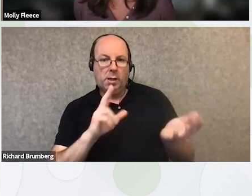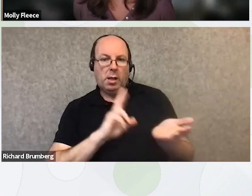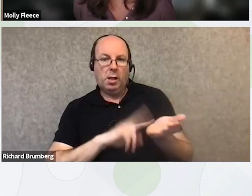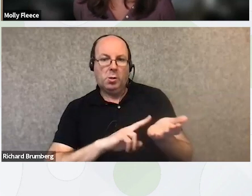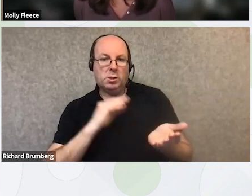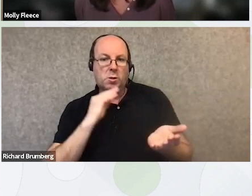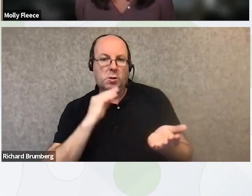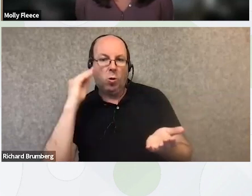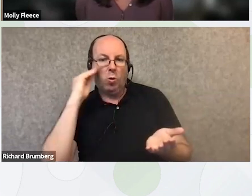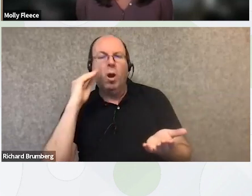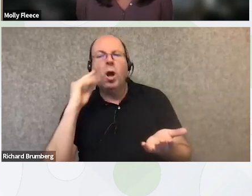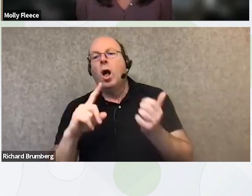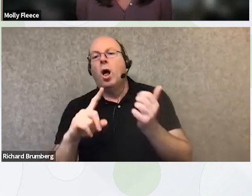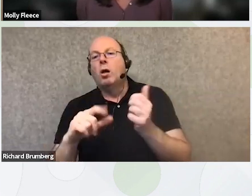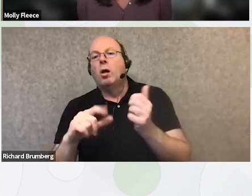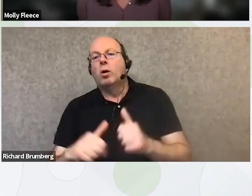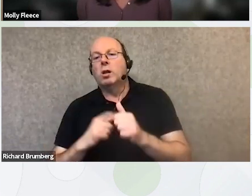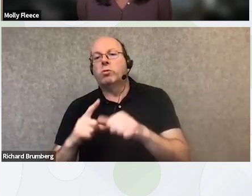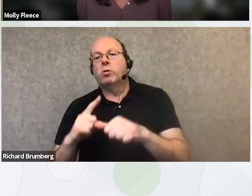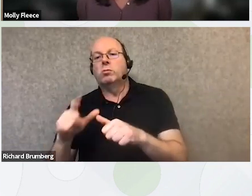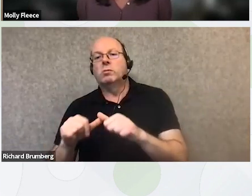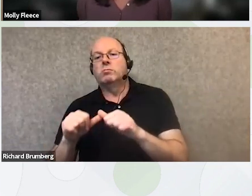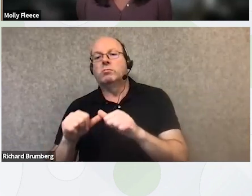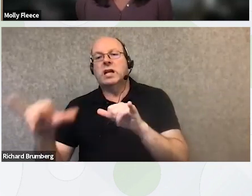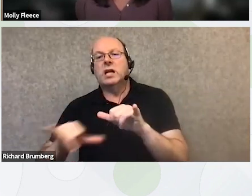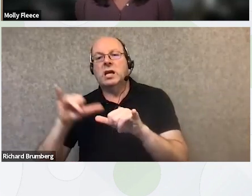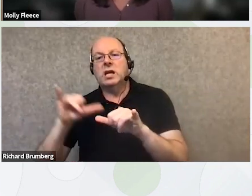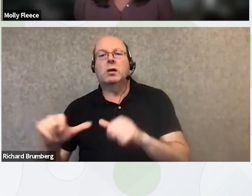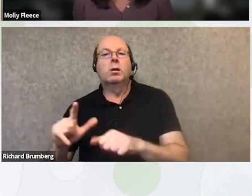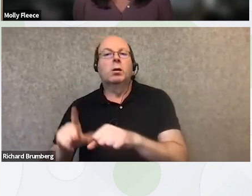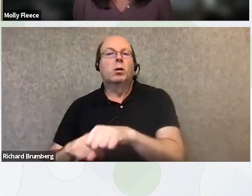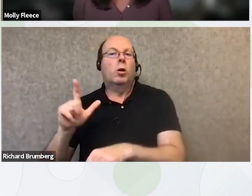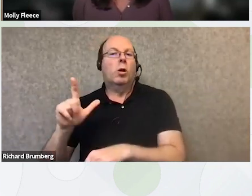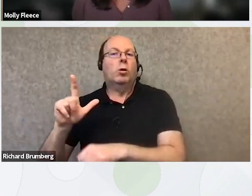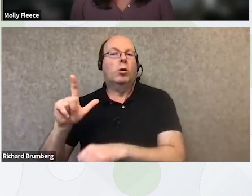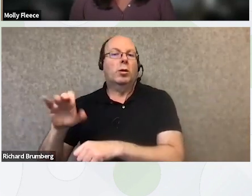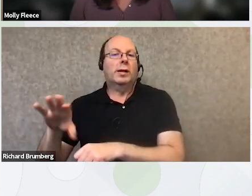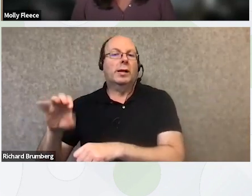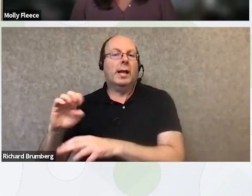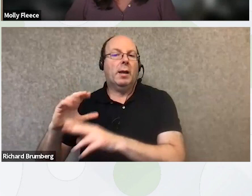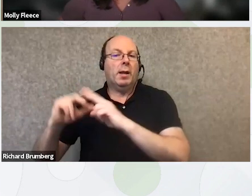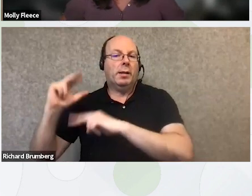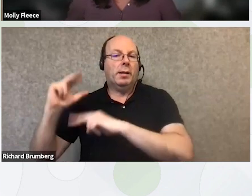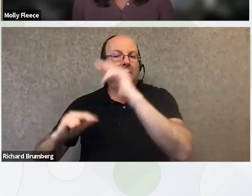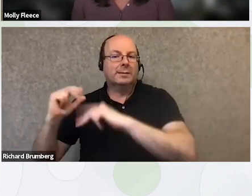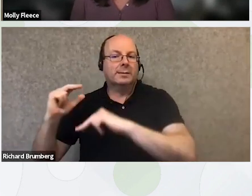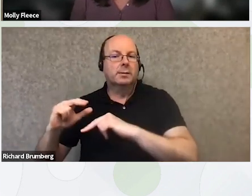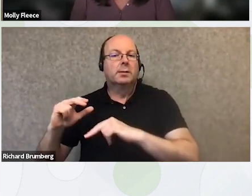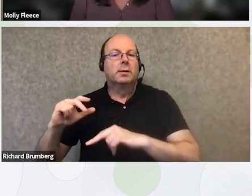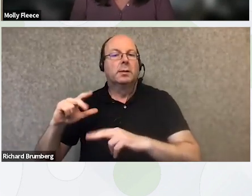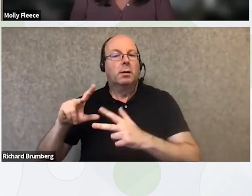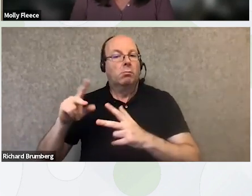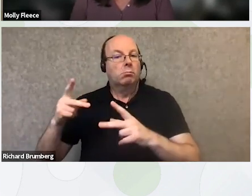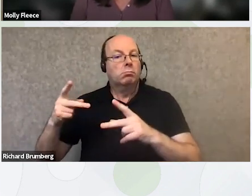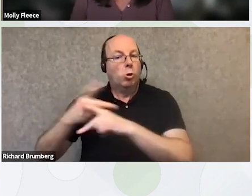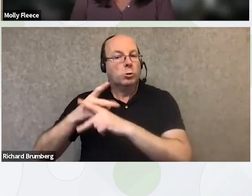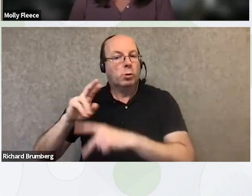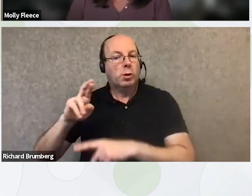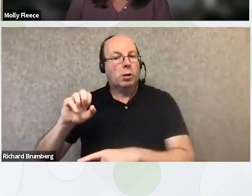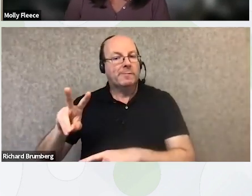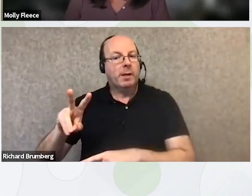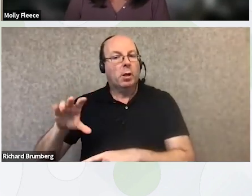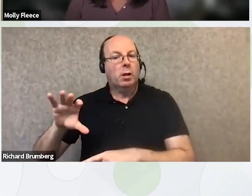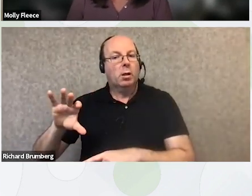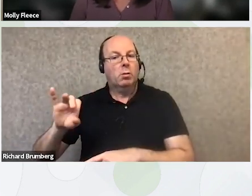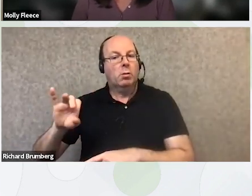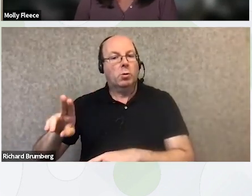care facilities, when COVID and influenza viruses are co-circulating, which they are, as well as an additional document